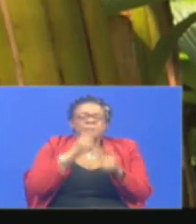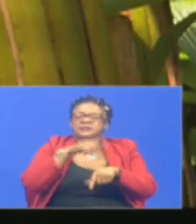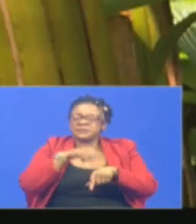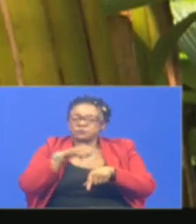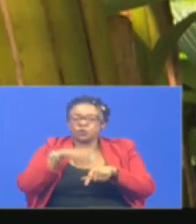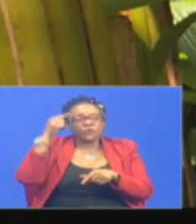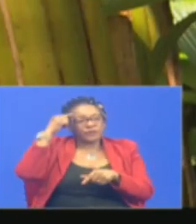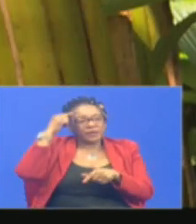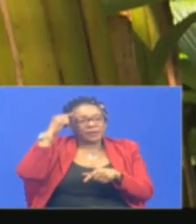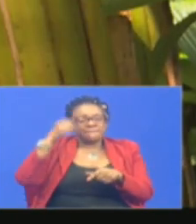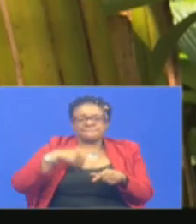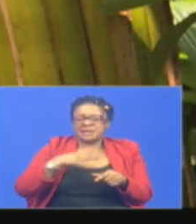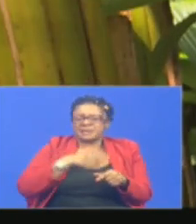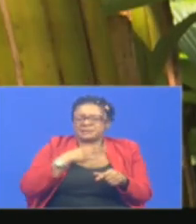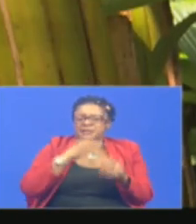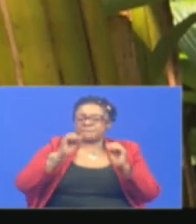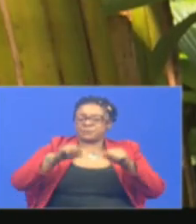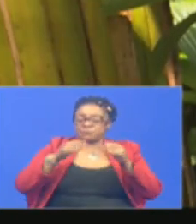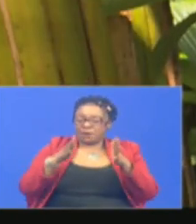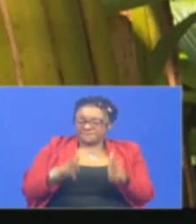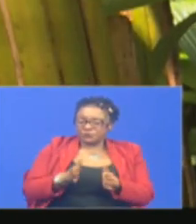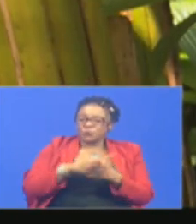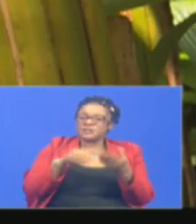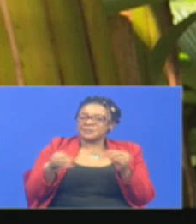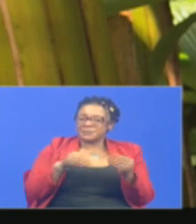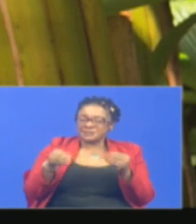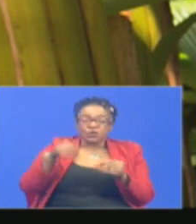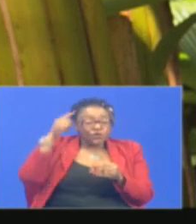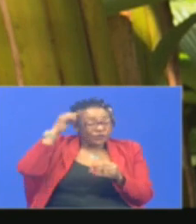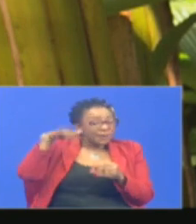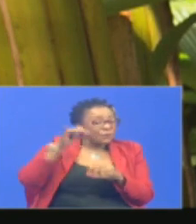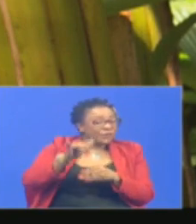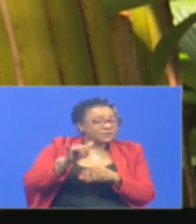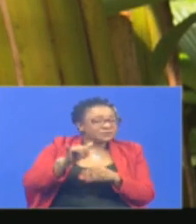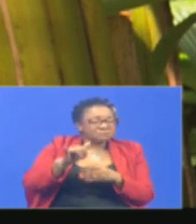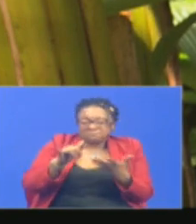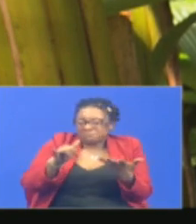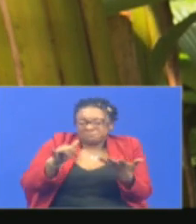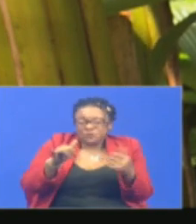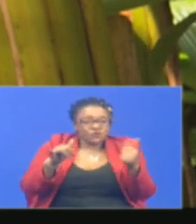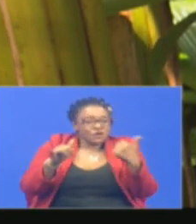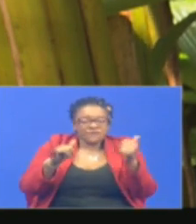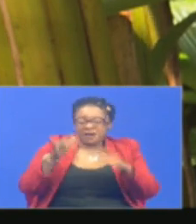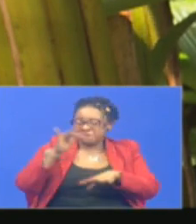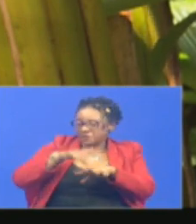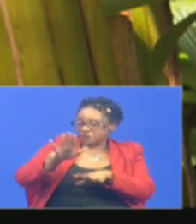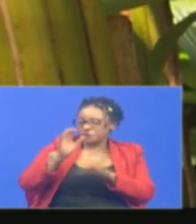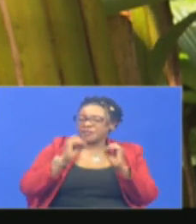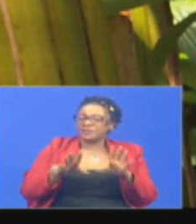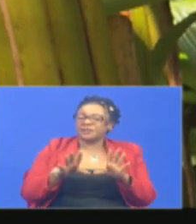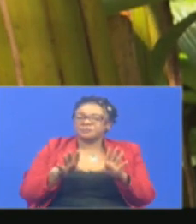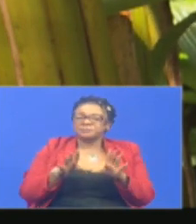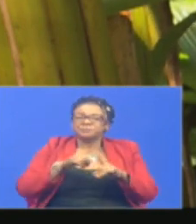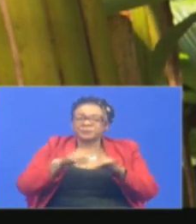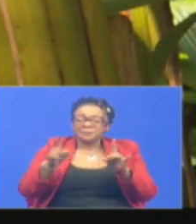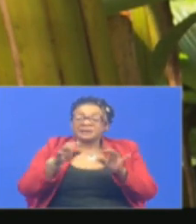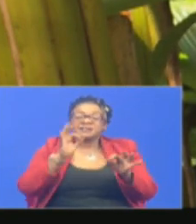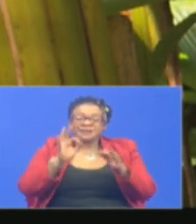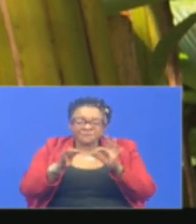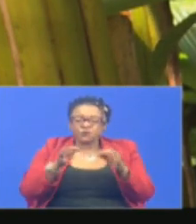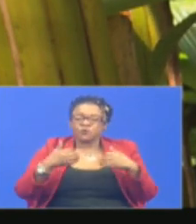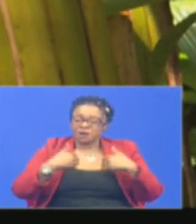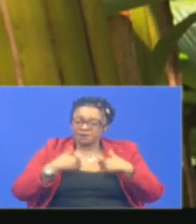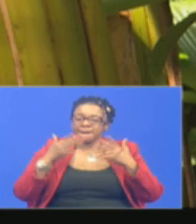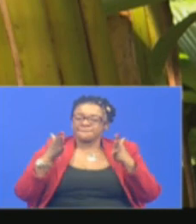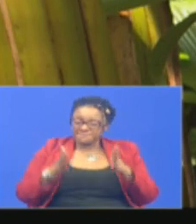guest might be a person with a disability? Do you think about that? No, you don't, because it doesn't affect you. But if you had somebody on